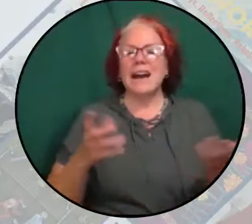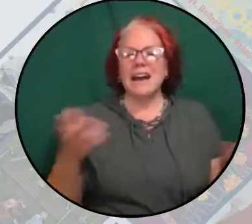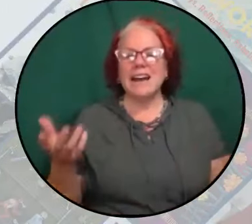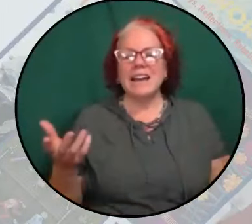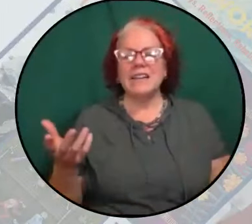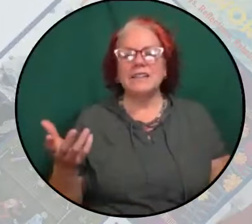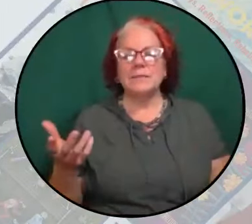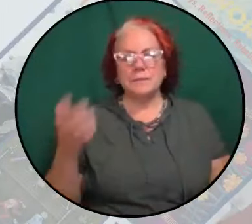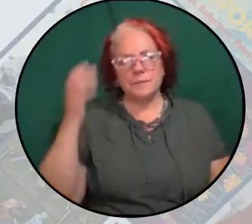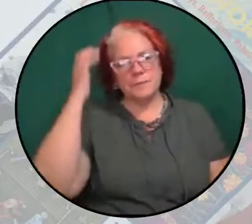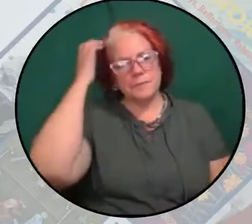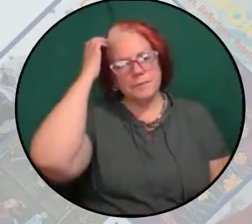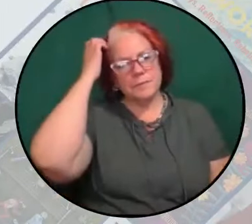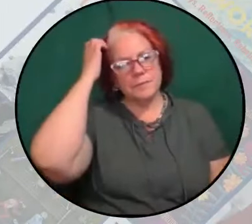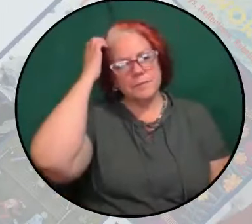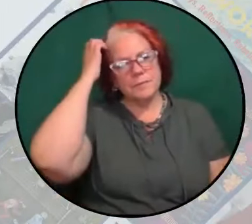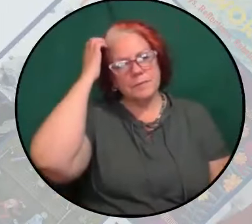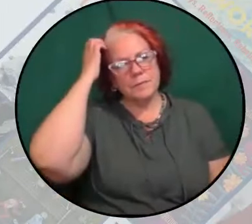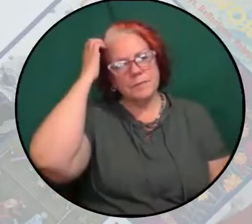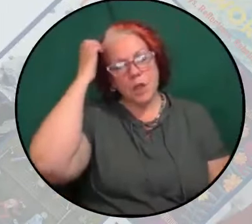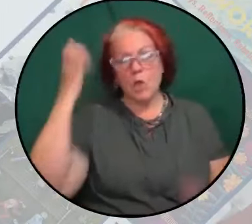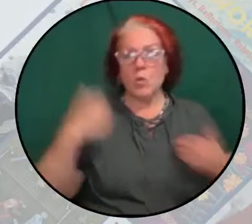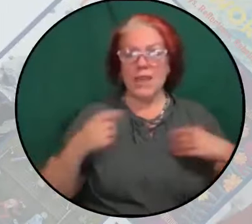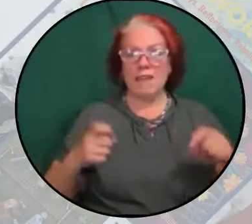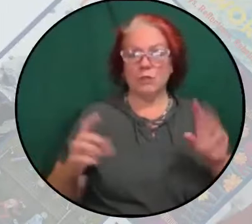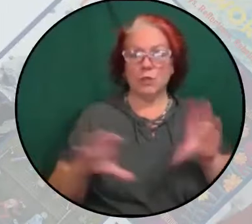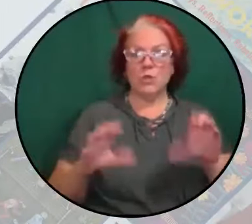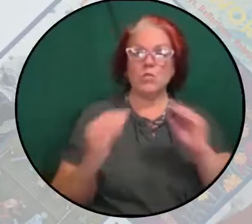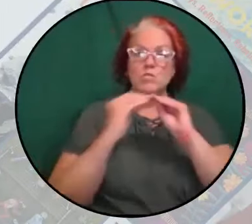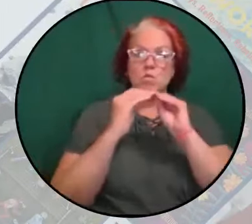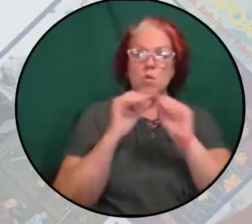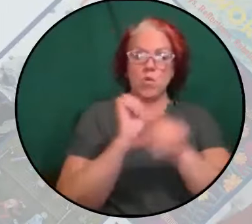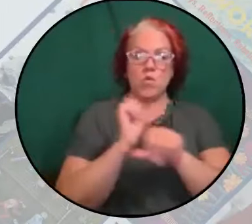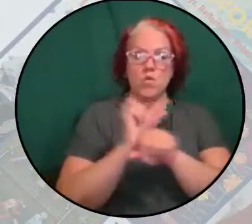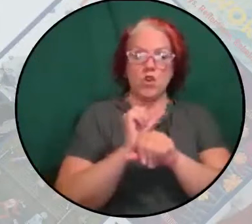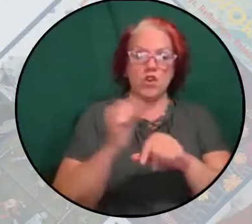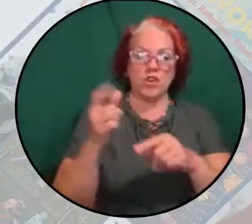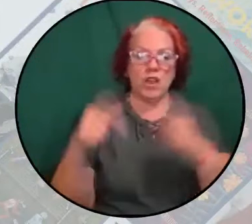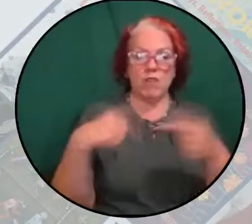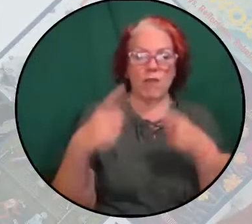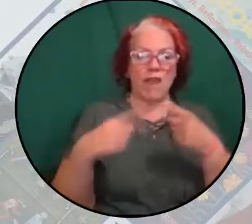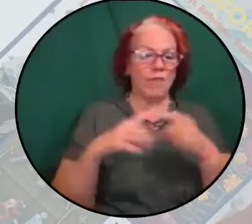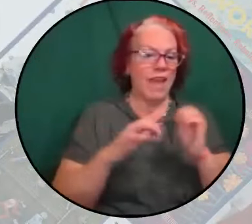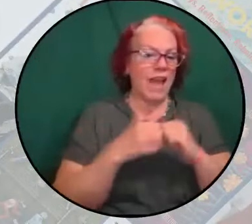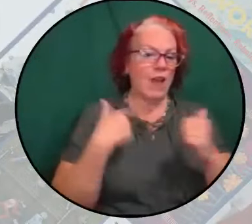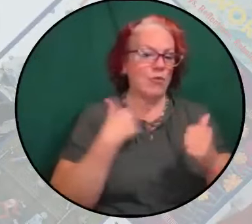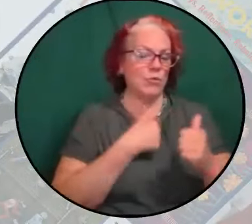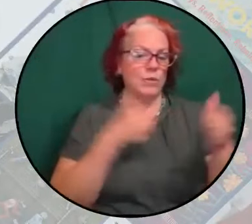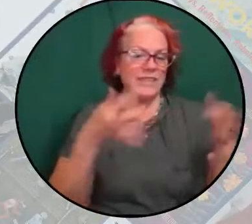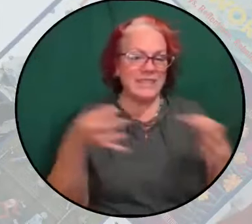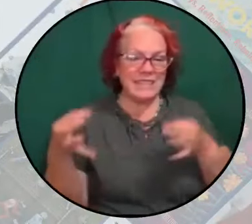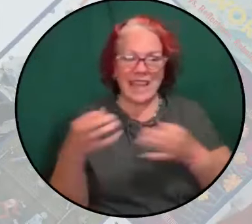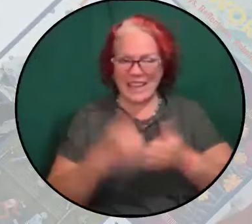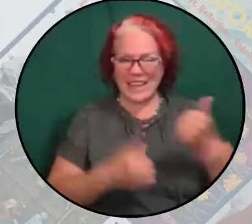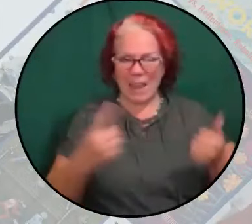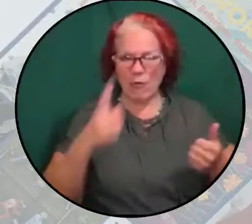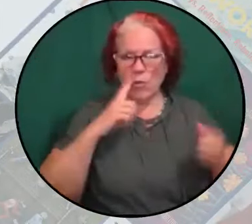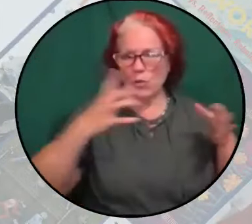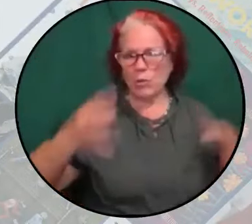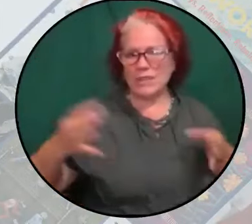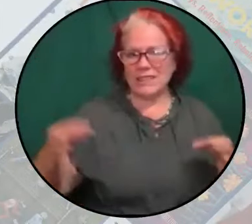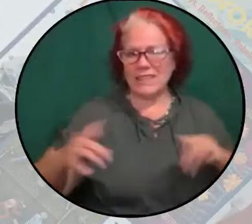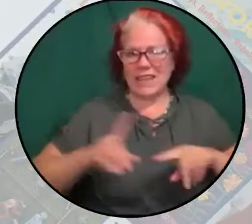have to do more work around how we are going to decide and everyone will decide depending